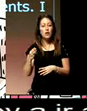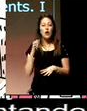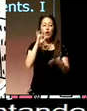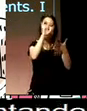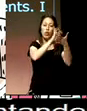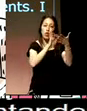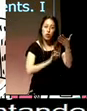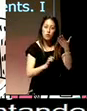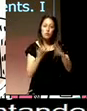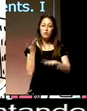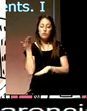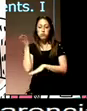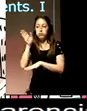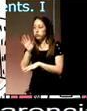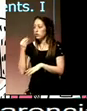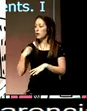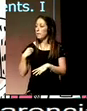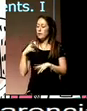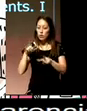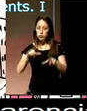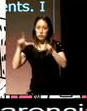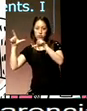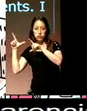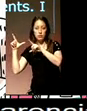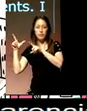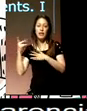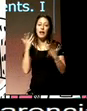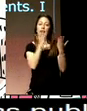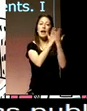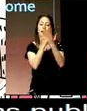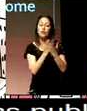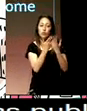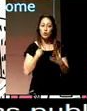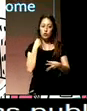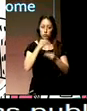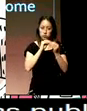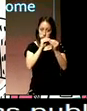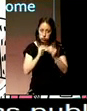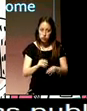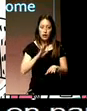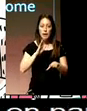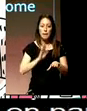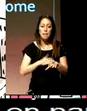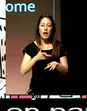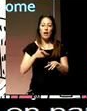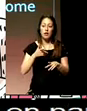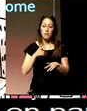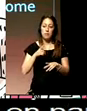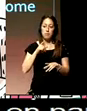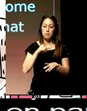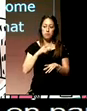some documents and some publications, as the one you can see, a study that I carried out for